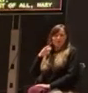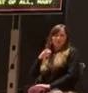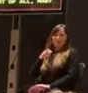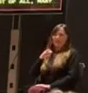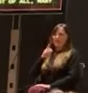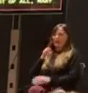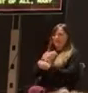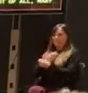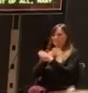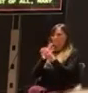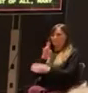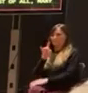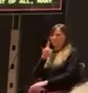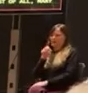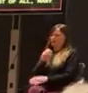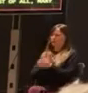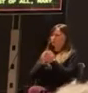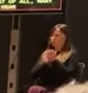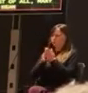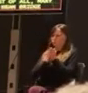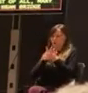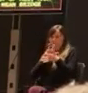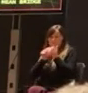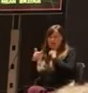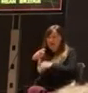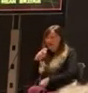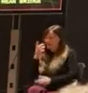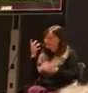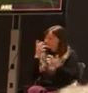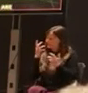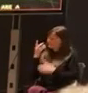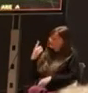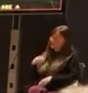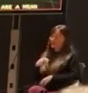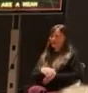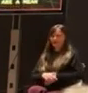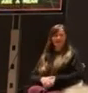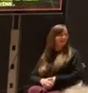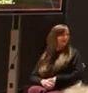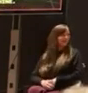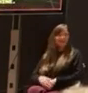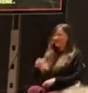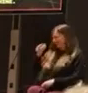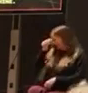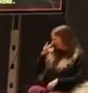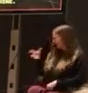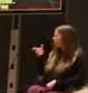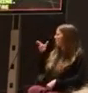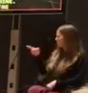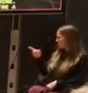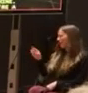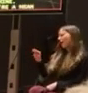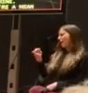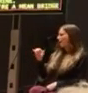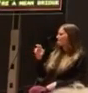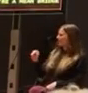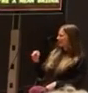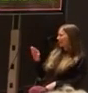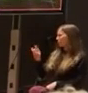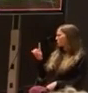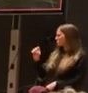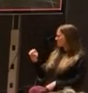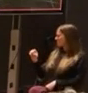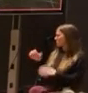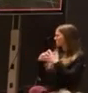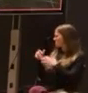machine. You are a mean bridge machine. You are a mean bridge machine.